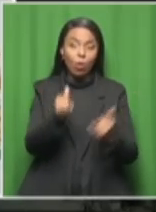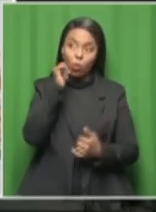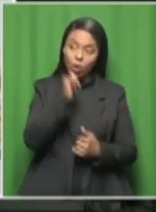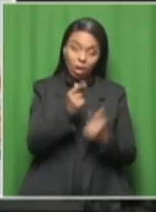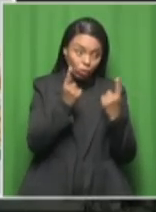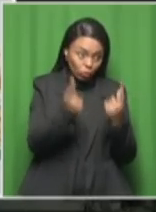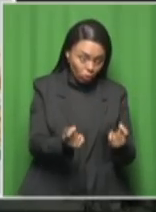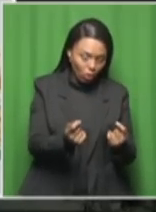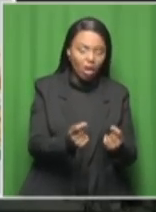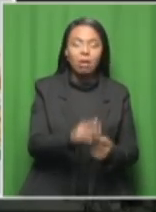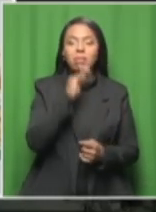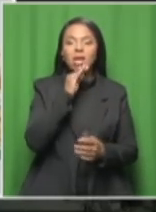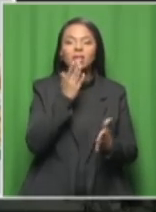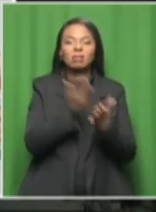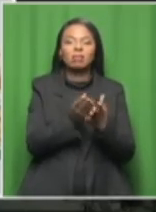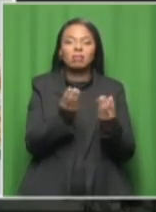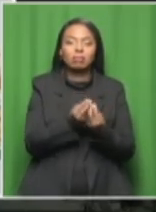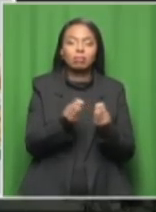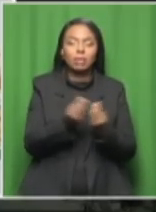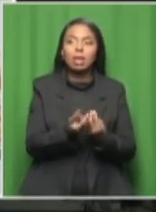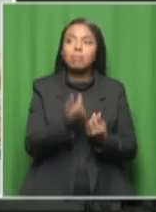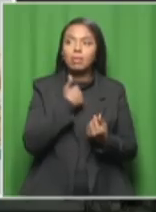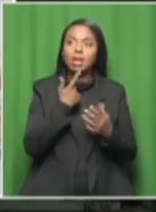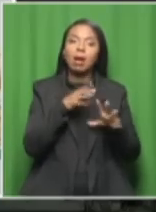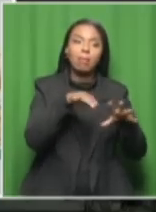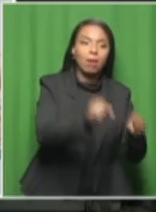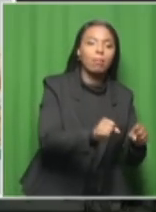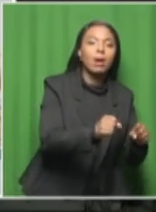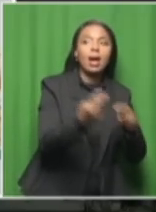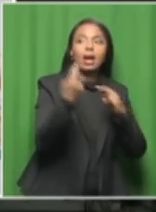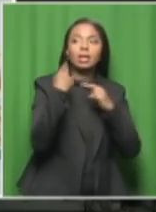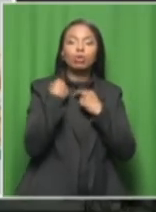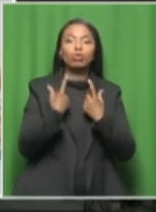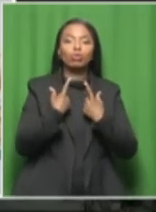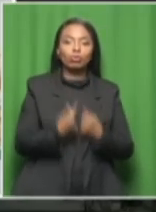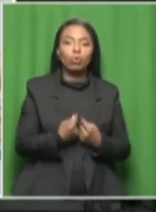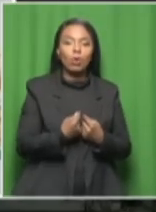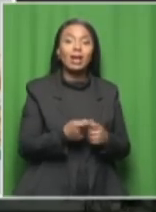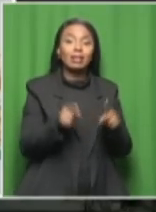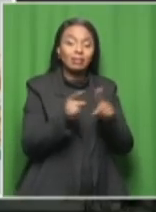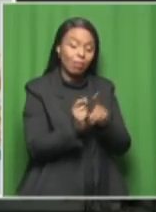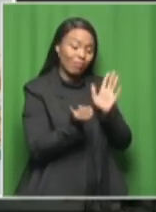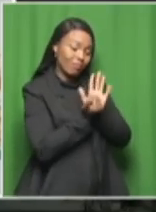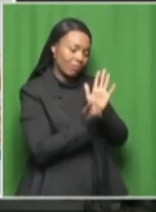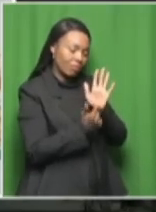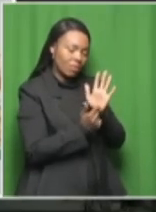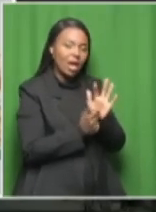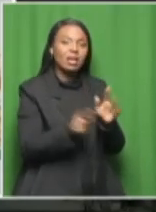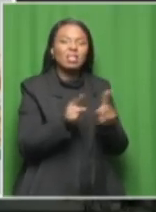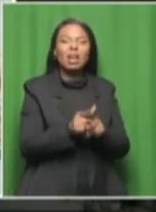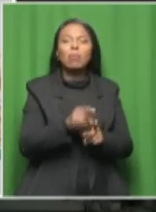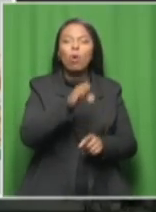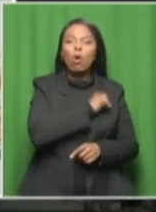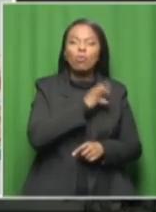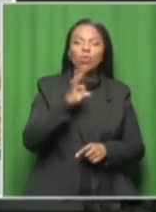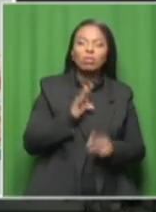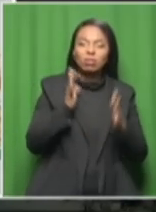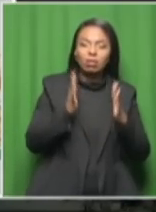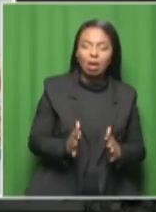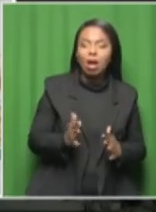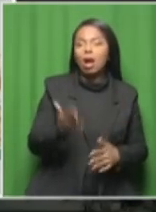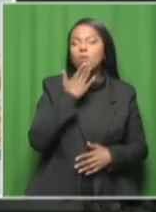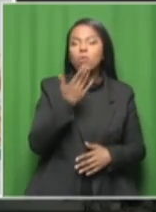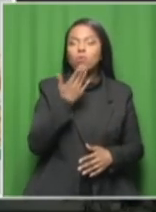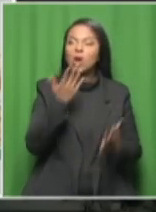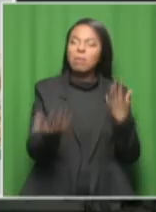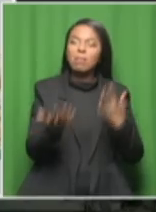comes something like a knee-jerk response. So the Immigration Act is such that even officials who are not lawyers but who